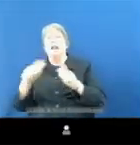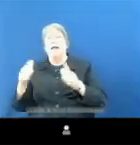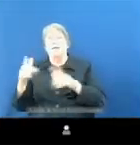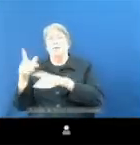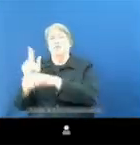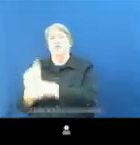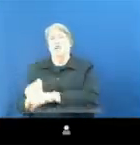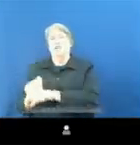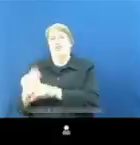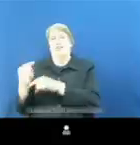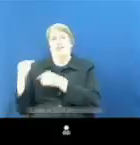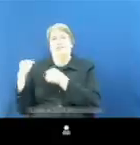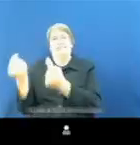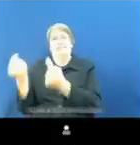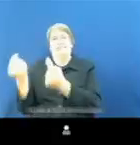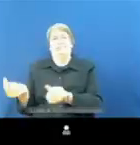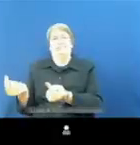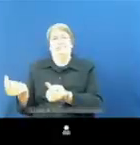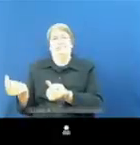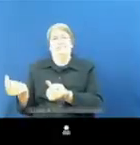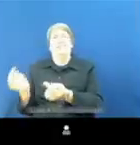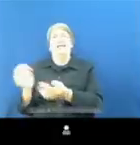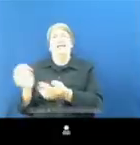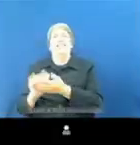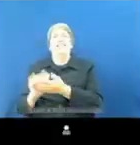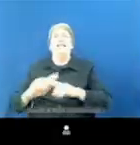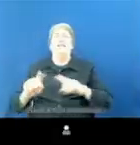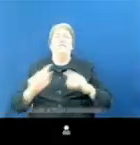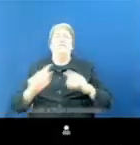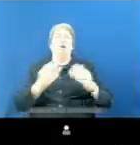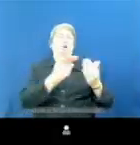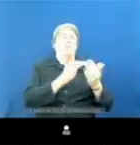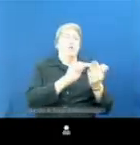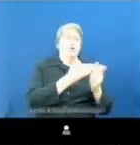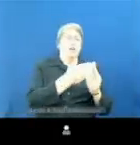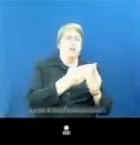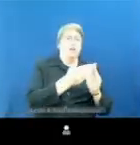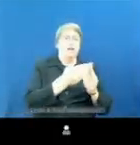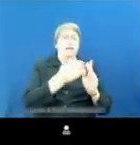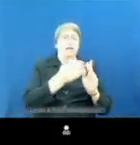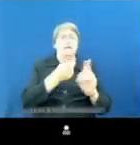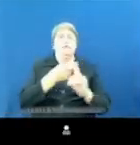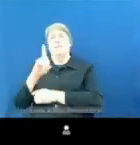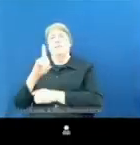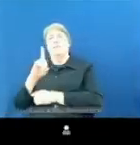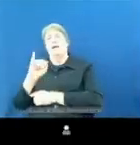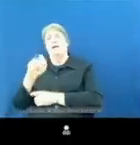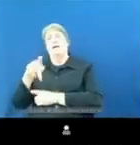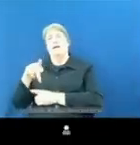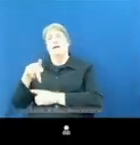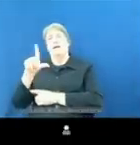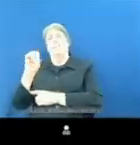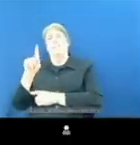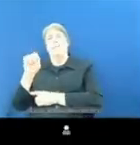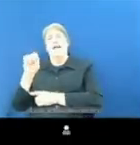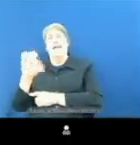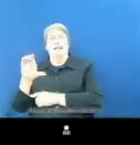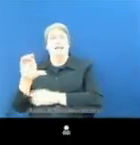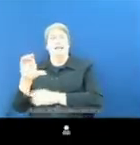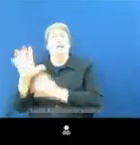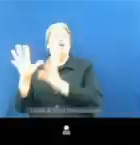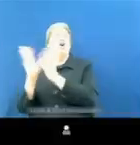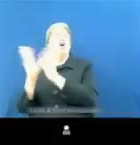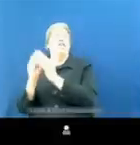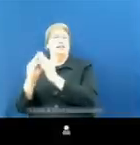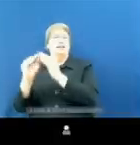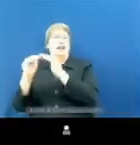interpreting tradition. They differentiate community interpreting from diplomatic interpreting or conference level interpreting.